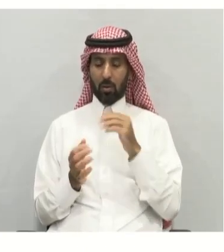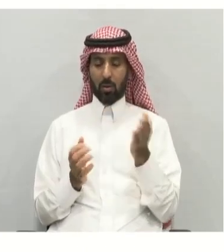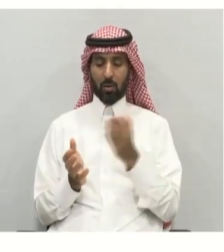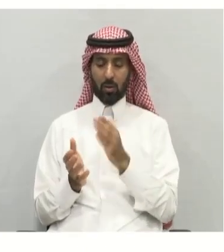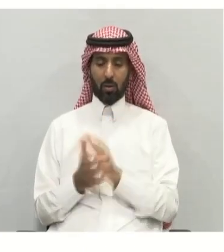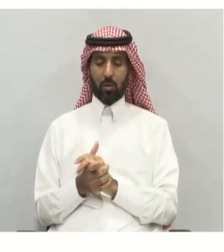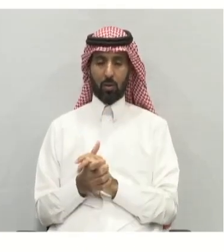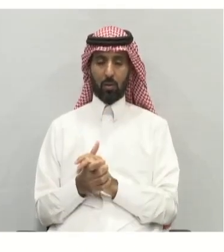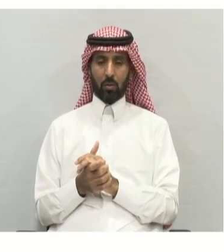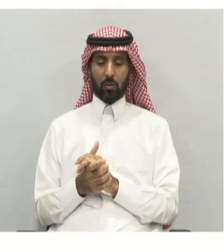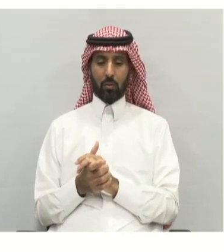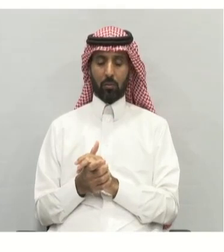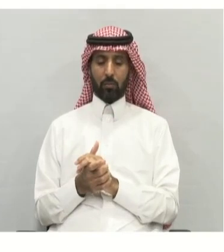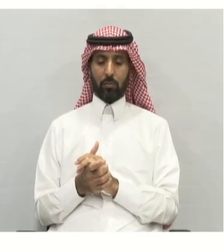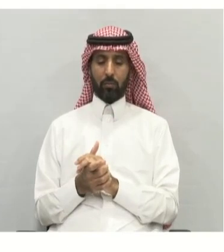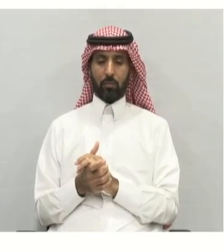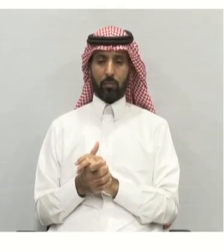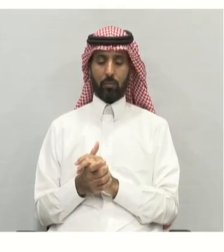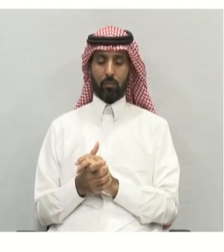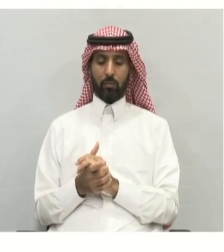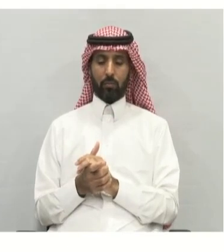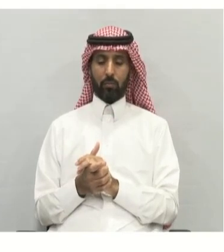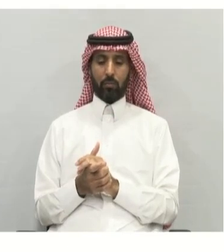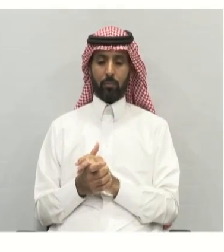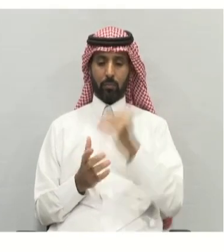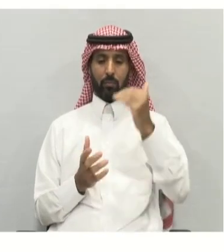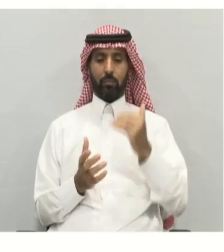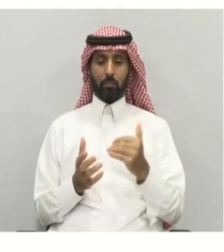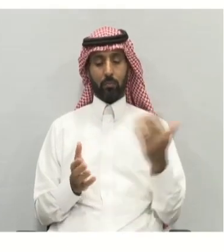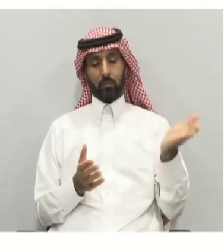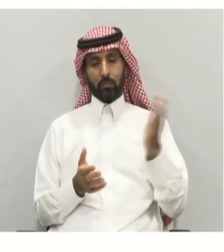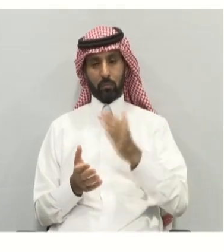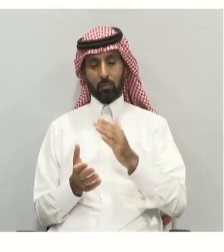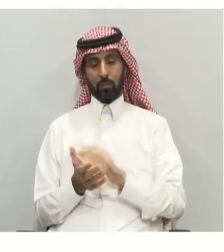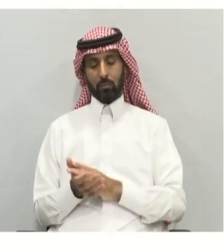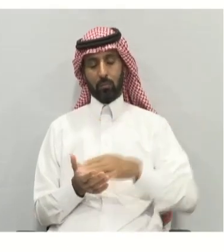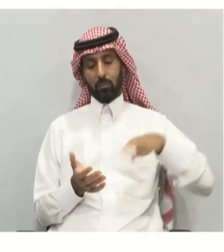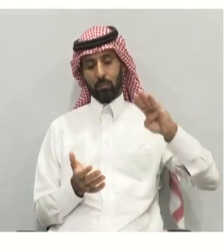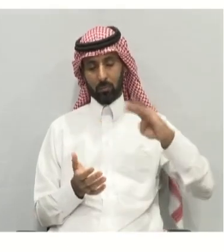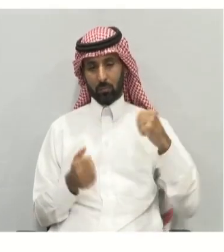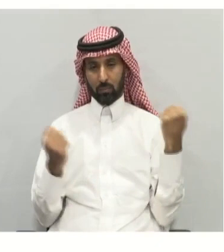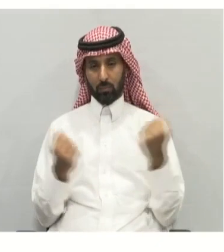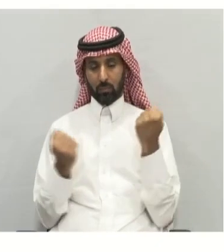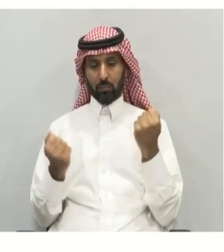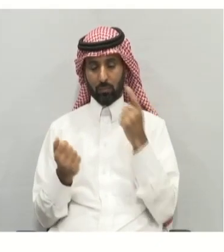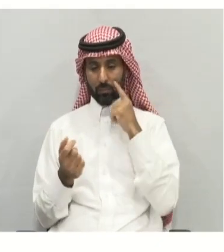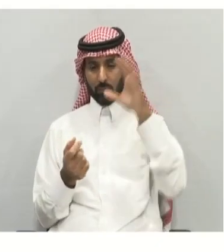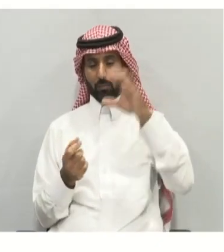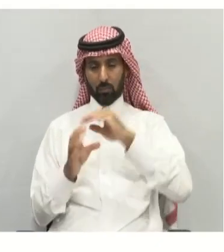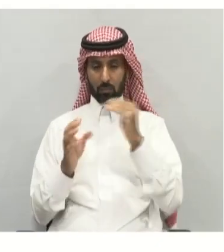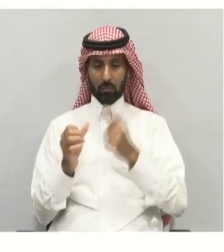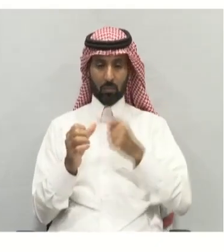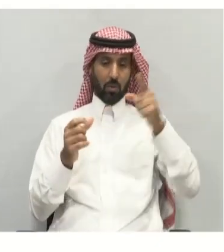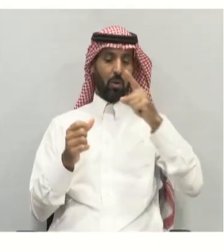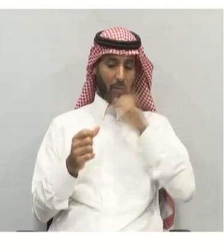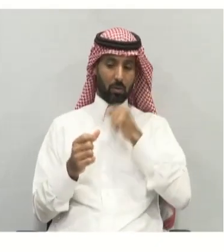following similar to the first one. And also with exercise B, complete the sentences